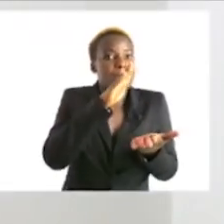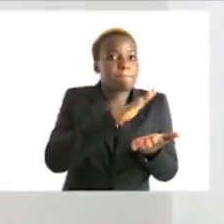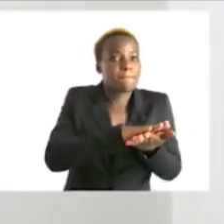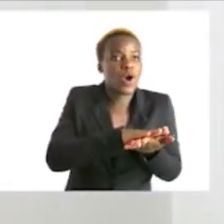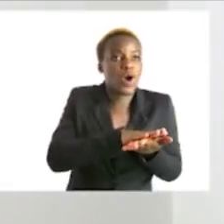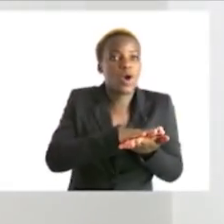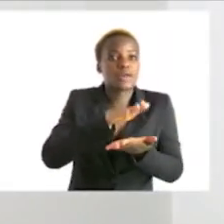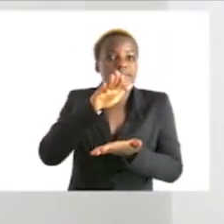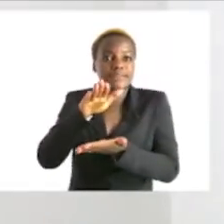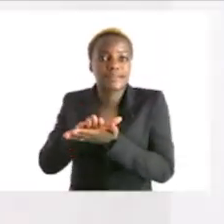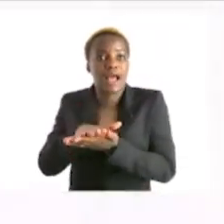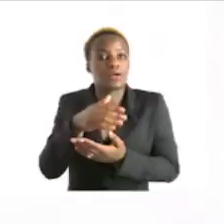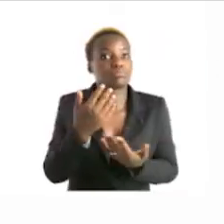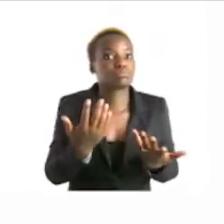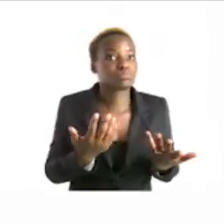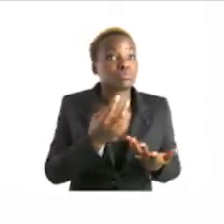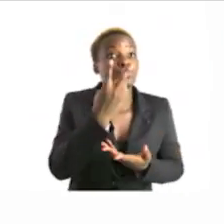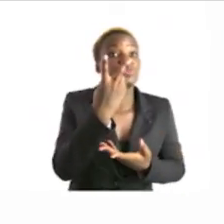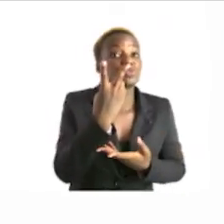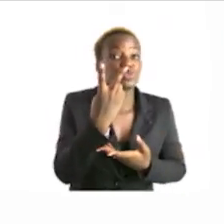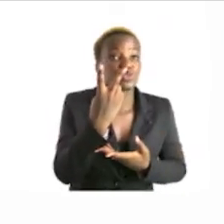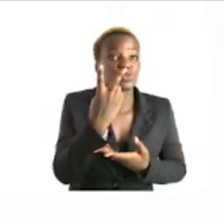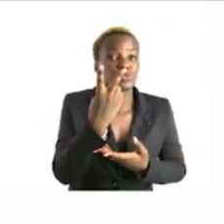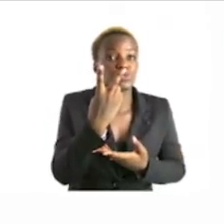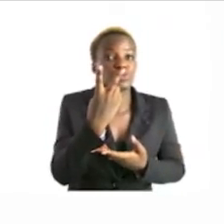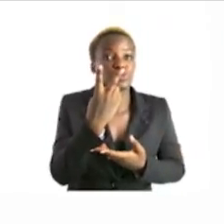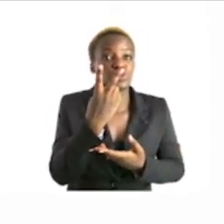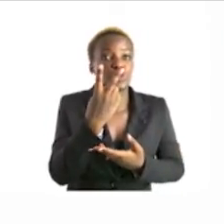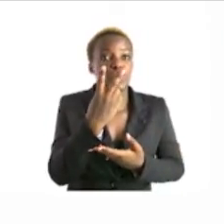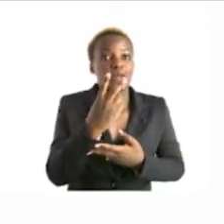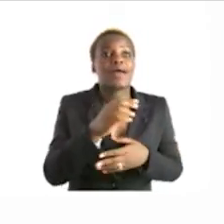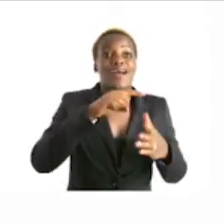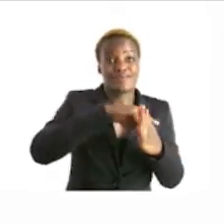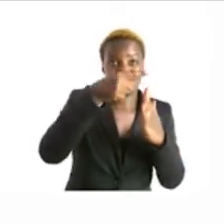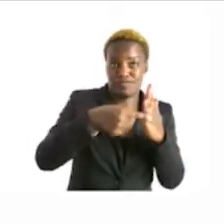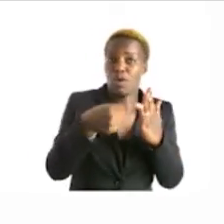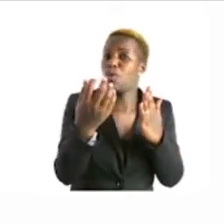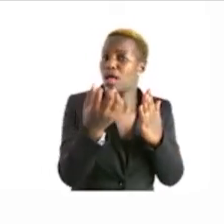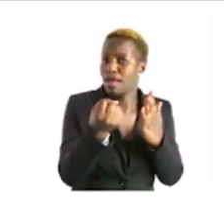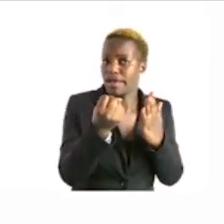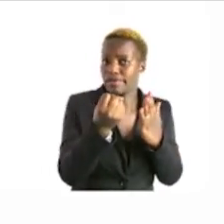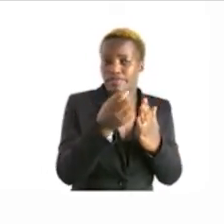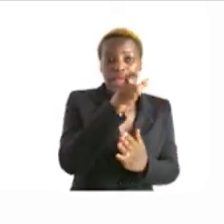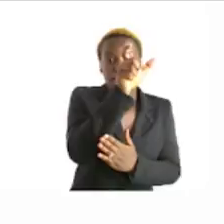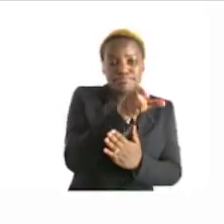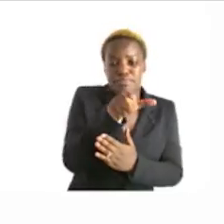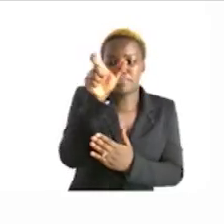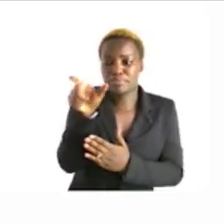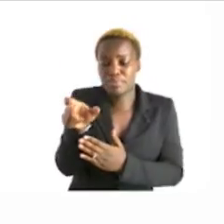so it's two claps so it means we divide the word into two syllables